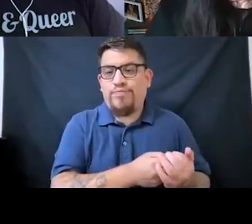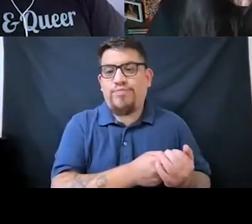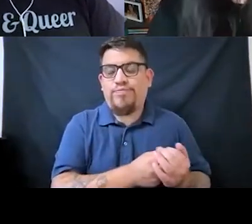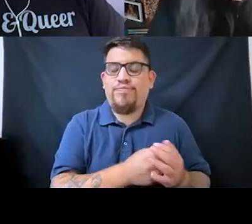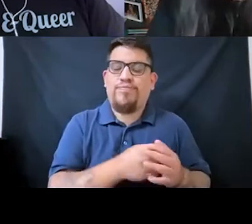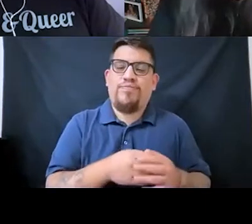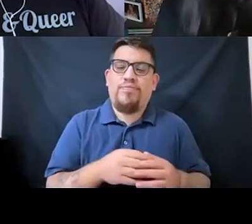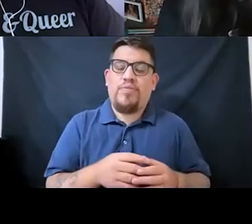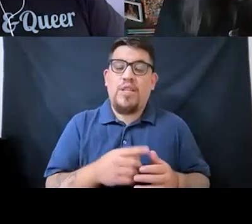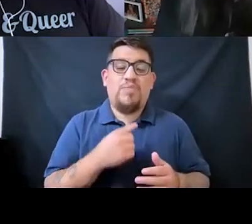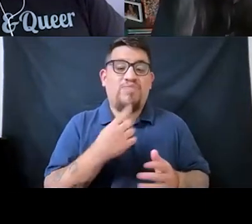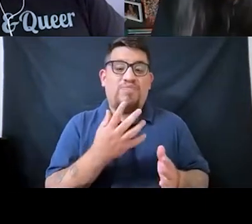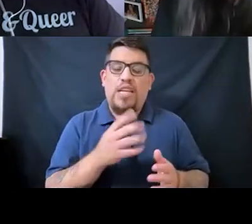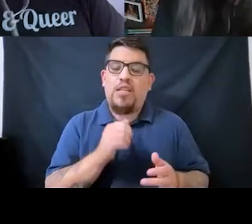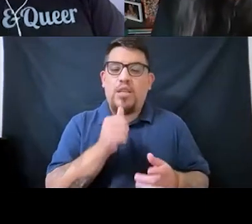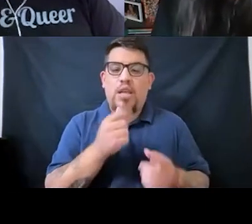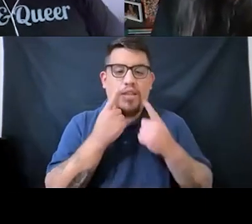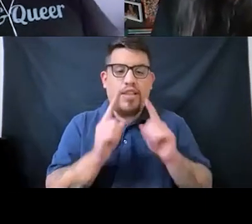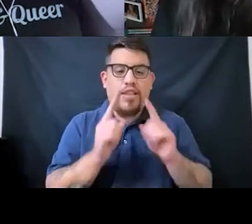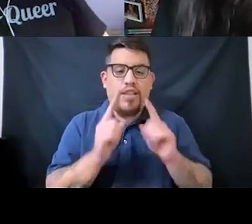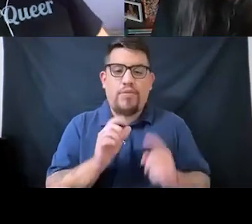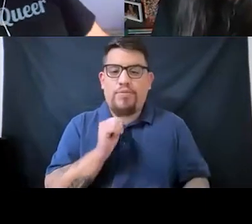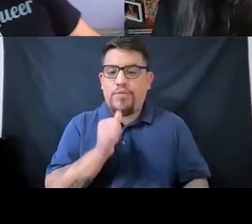And let me tell you, that didn't work out great.